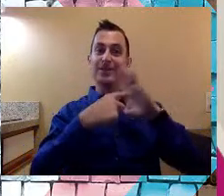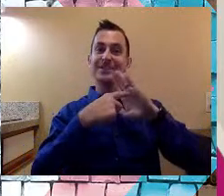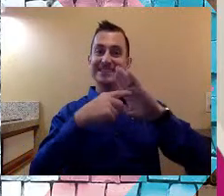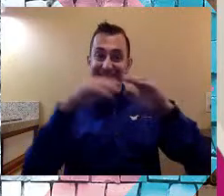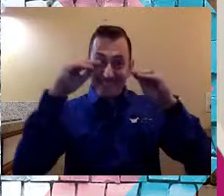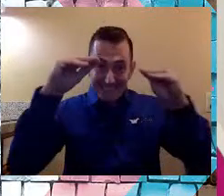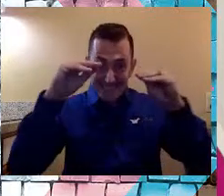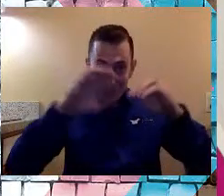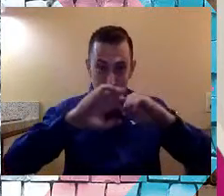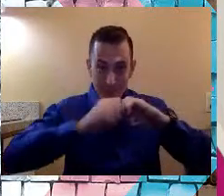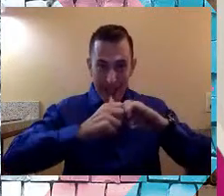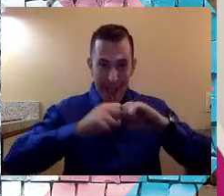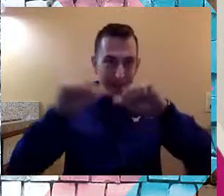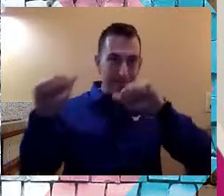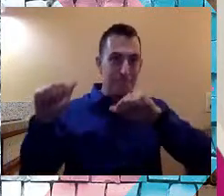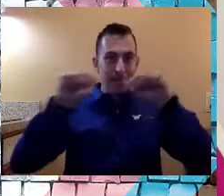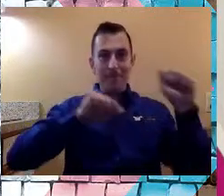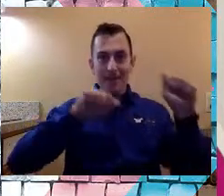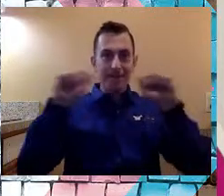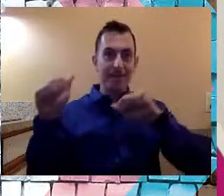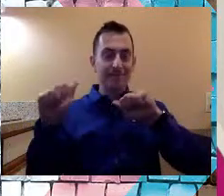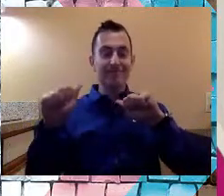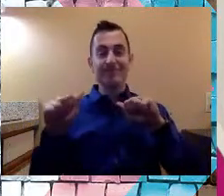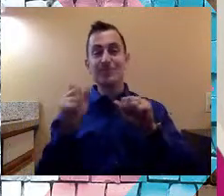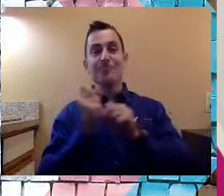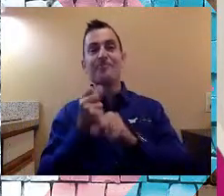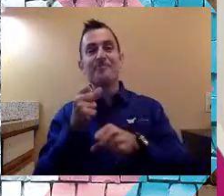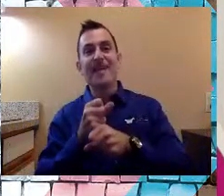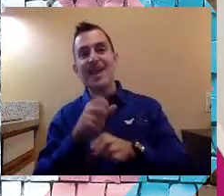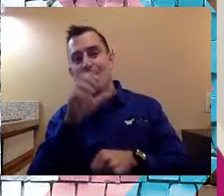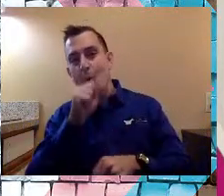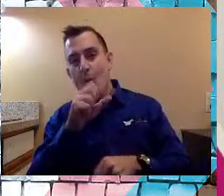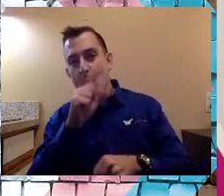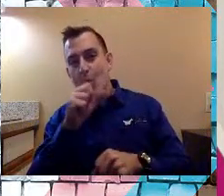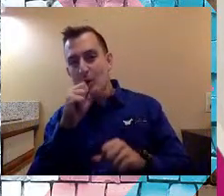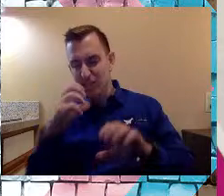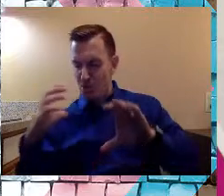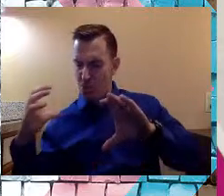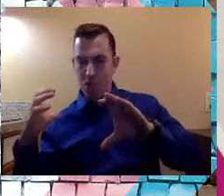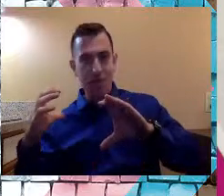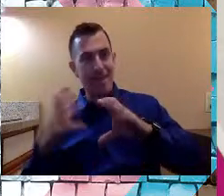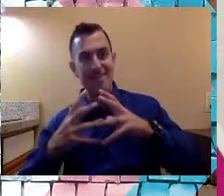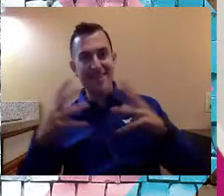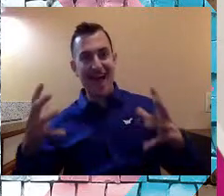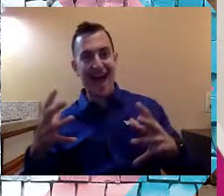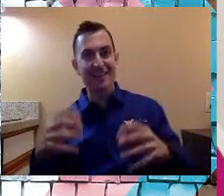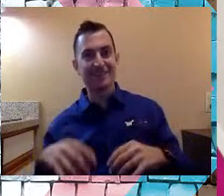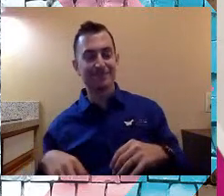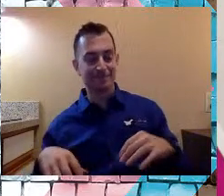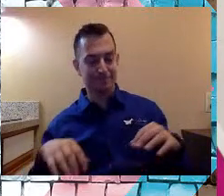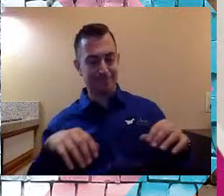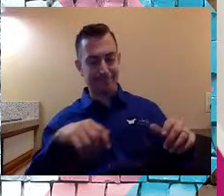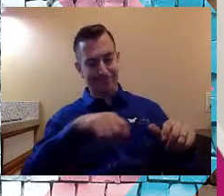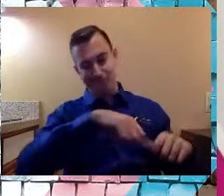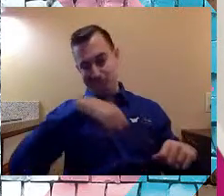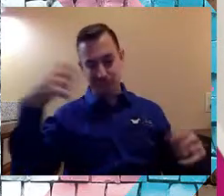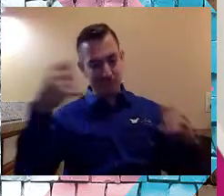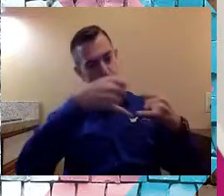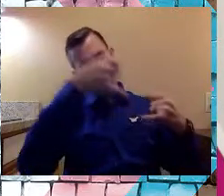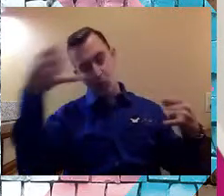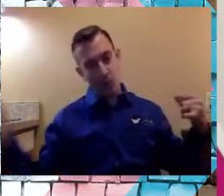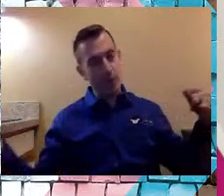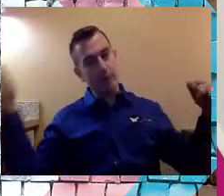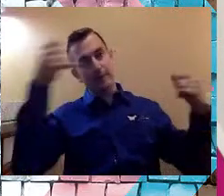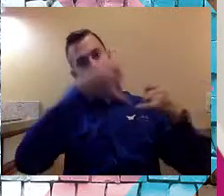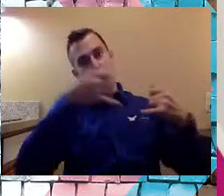Let's make an orange one because I have lots and lots of orange. So pull out a good amount of yarn,